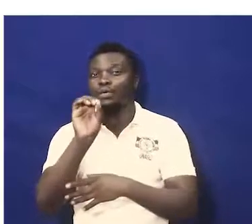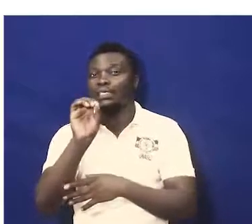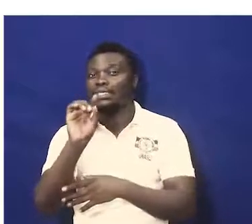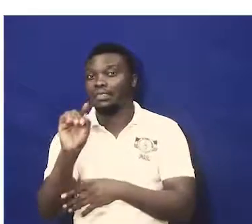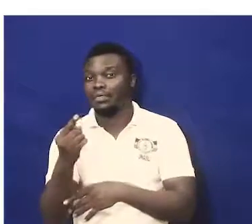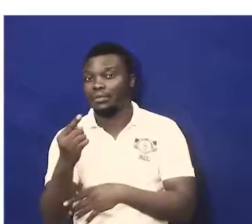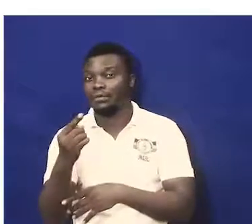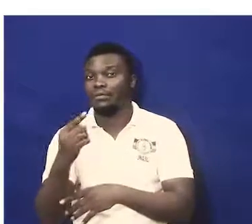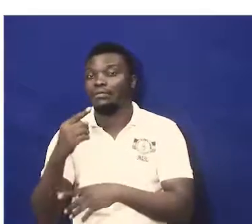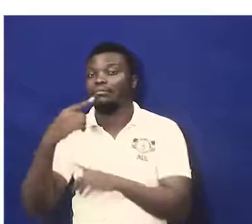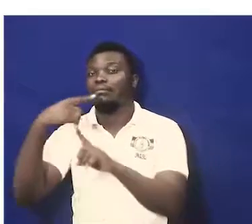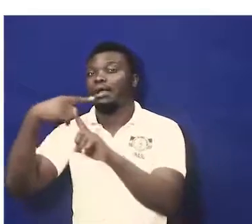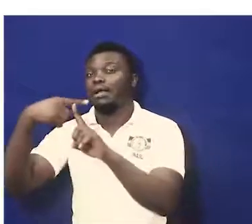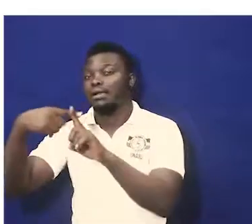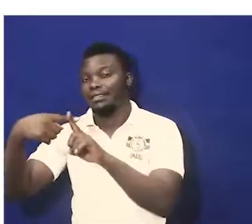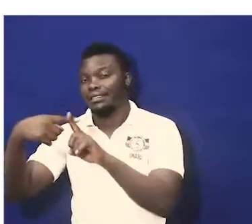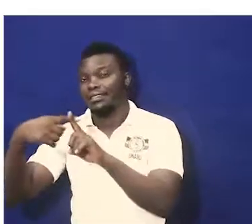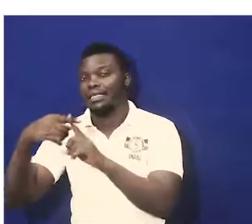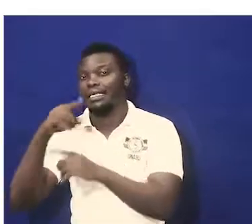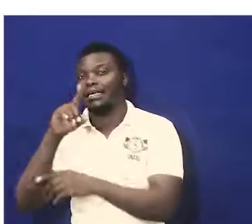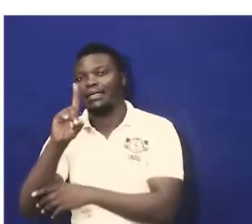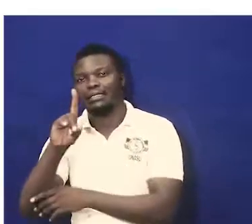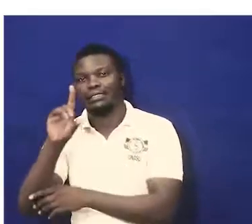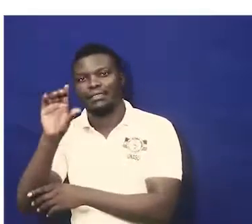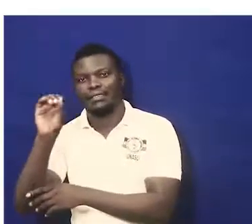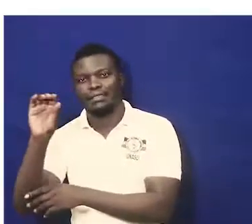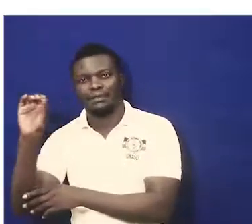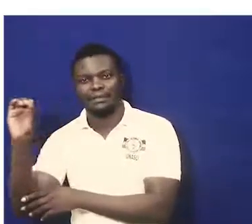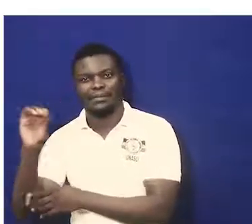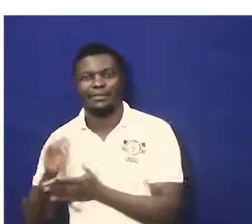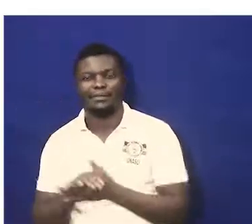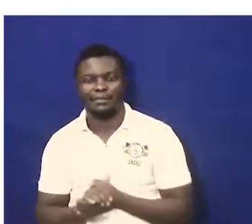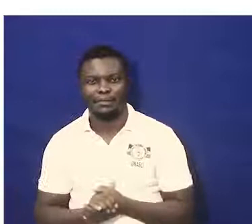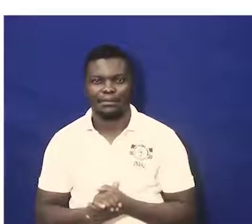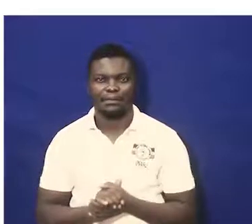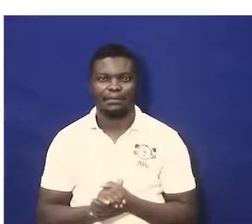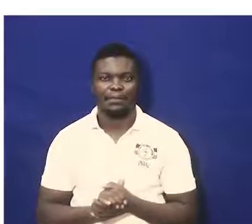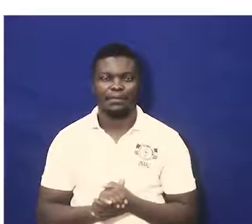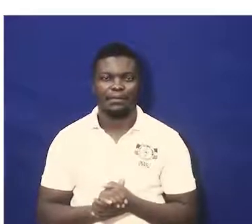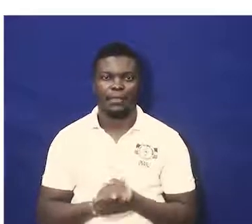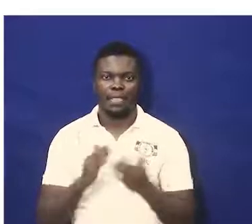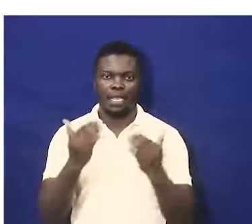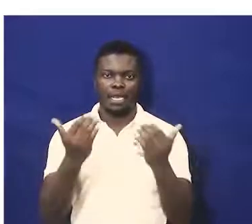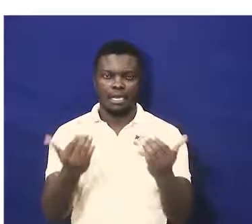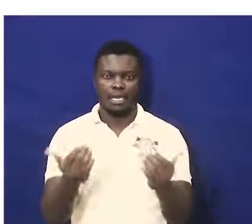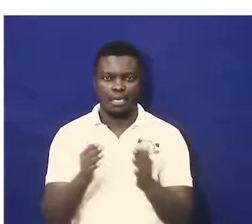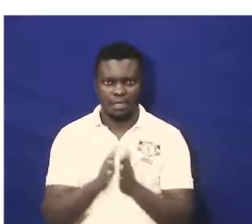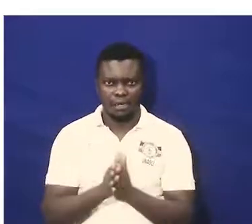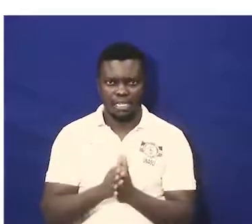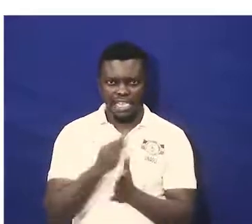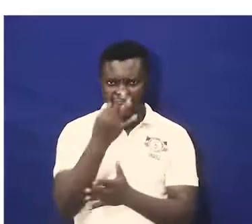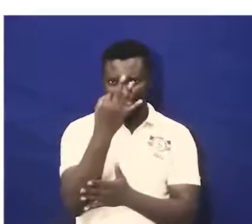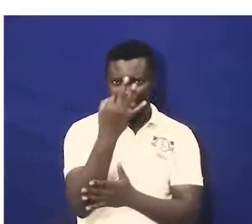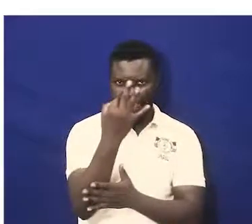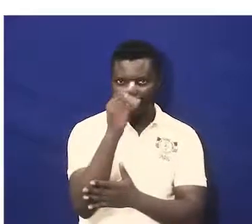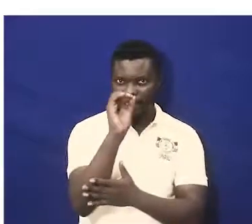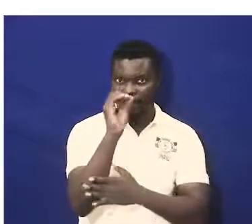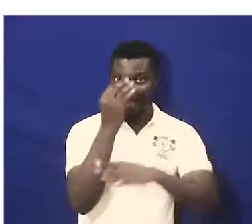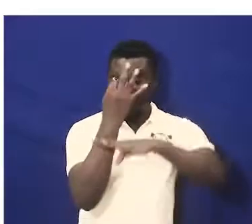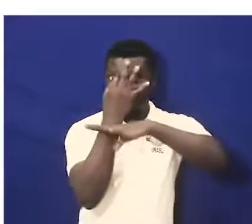180,000 multiplied by 100. Now,